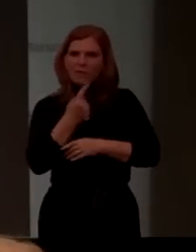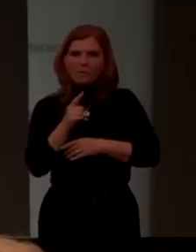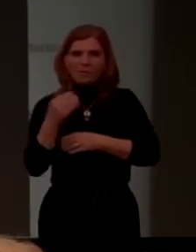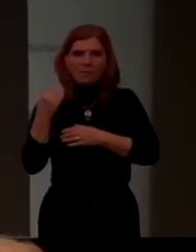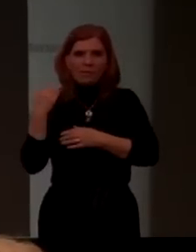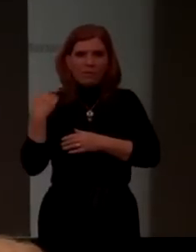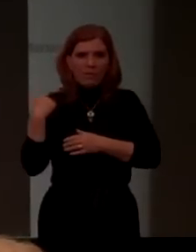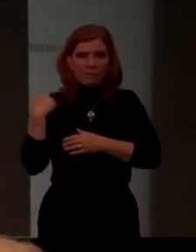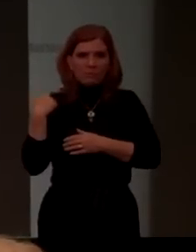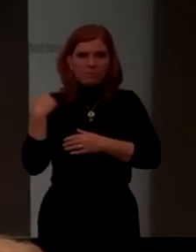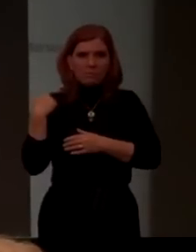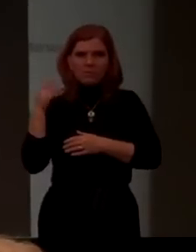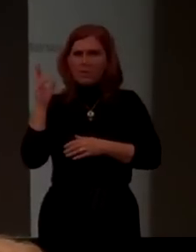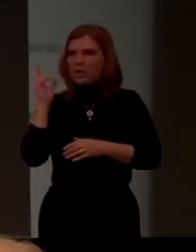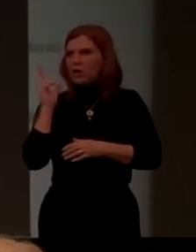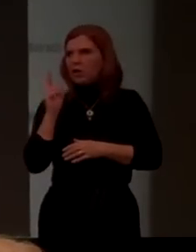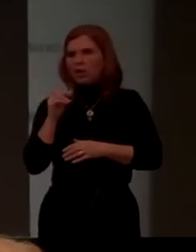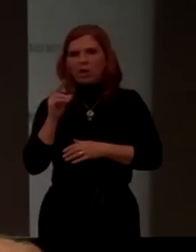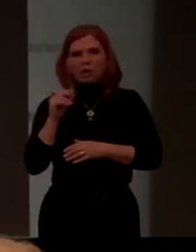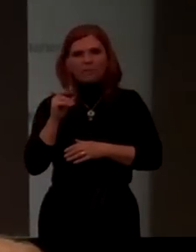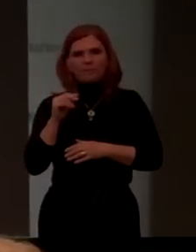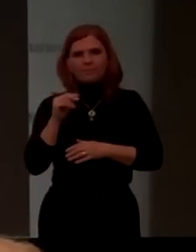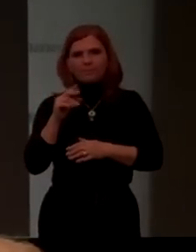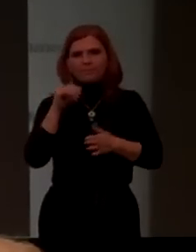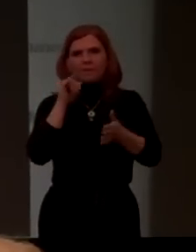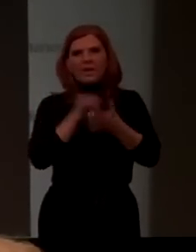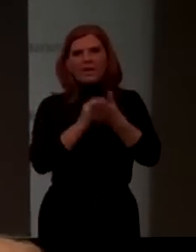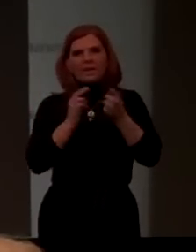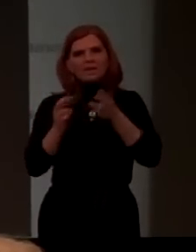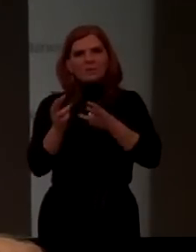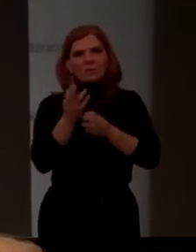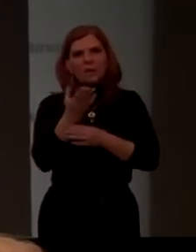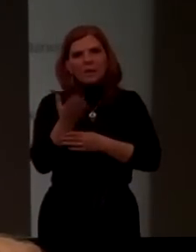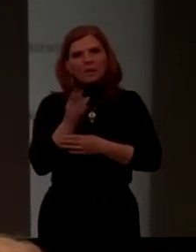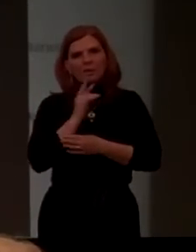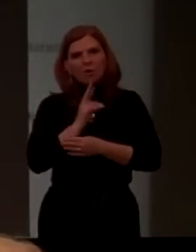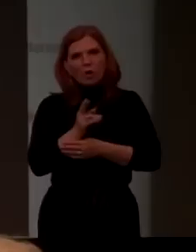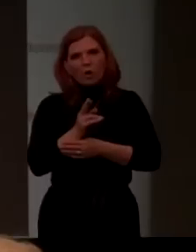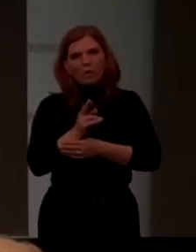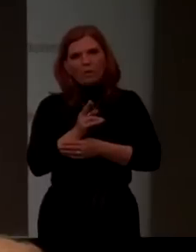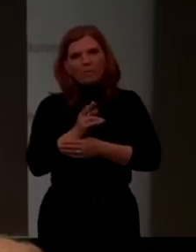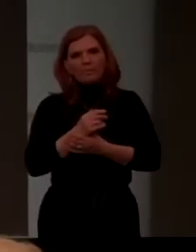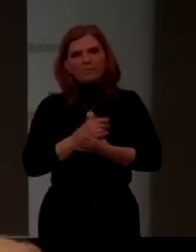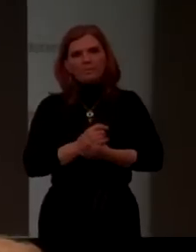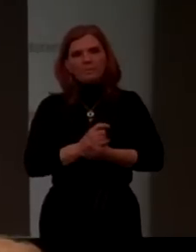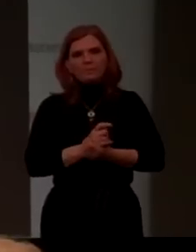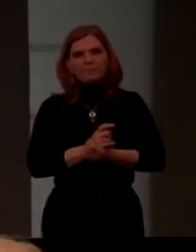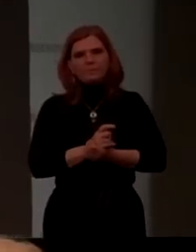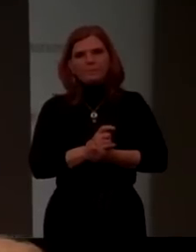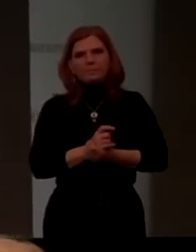fault? No. That's the way things are.